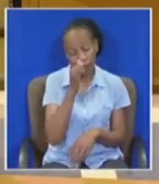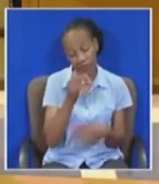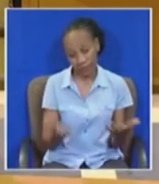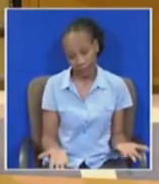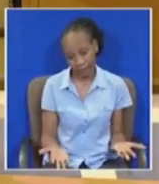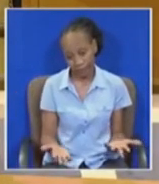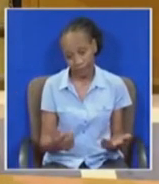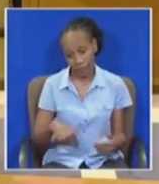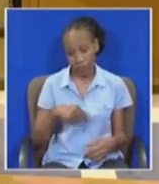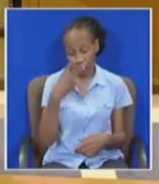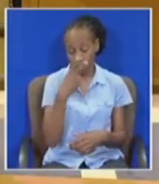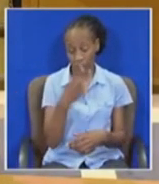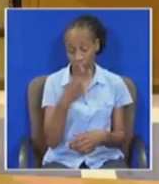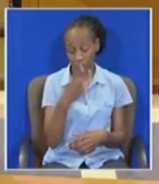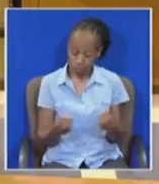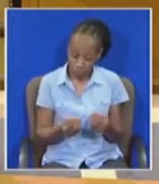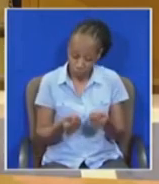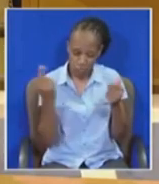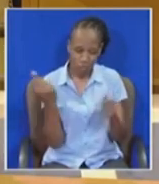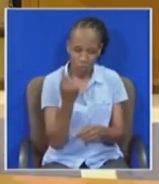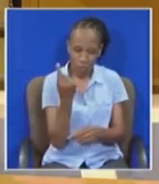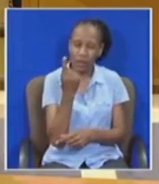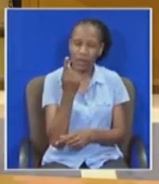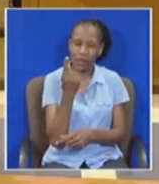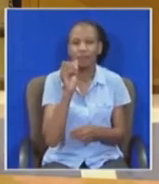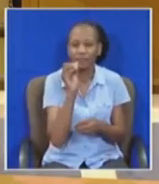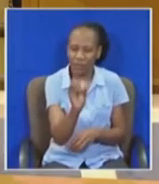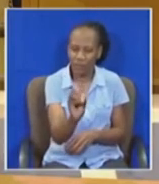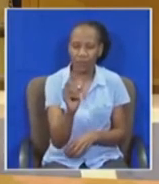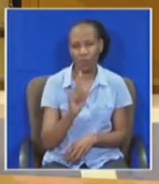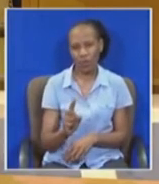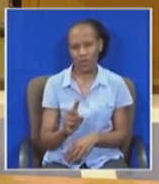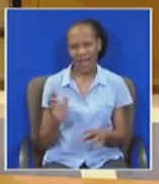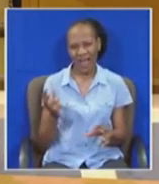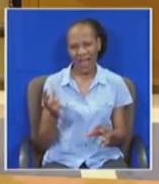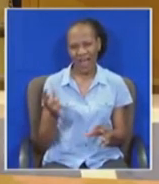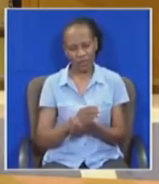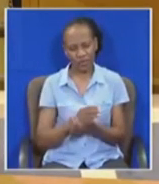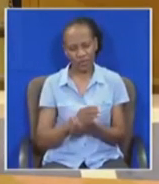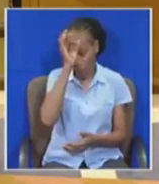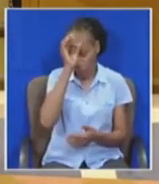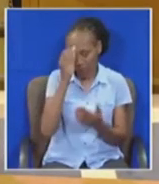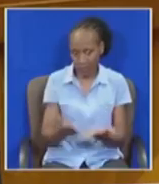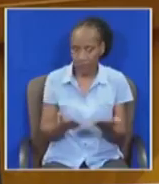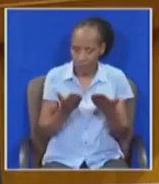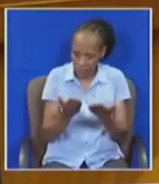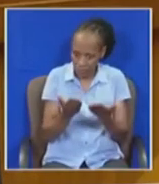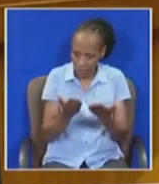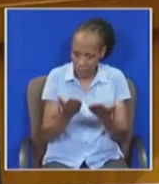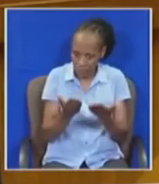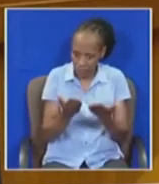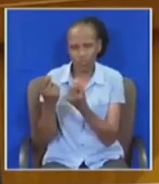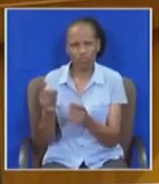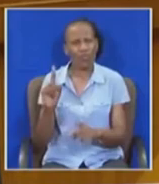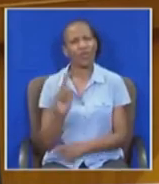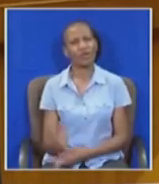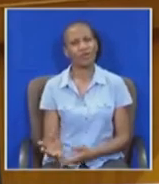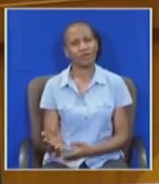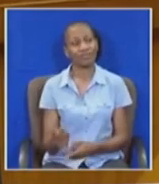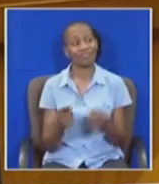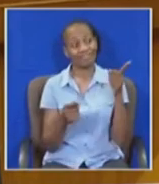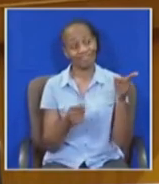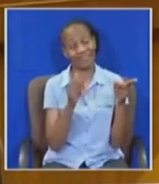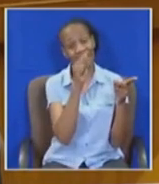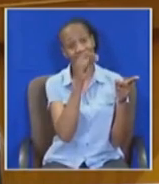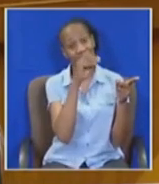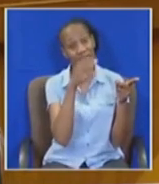solution so that we stand a chance of having an effective police service and a more prosperous nation is for the ANC